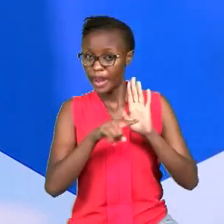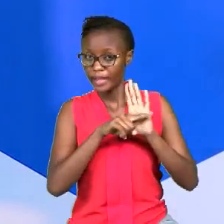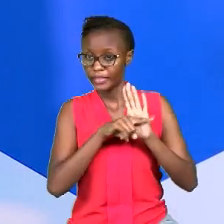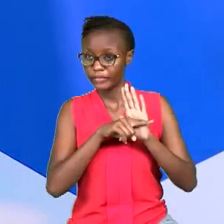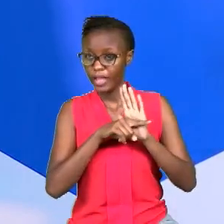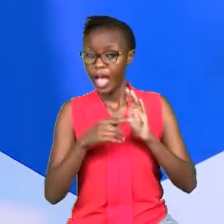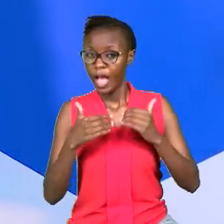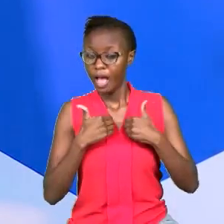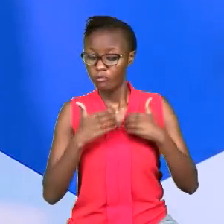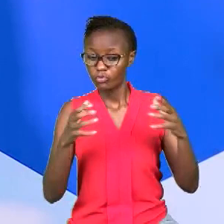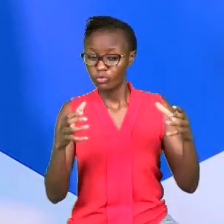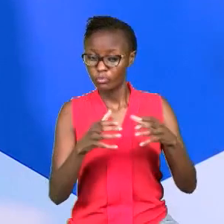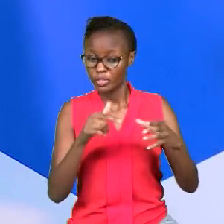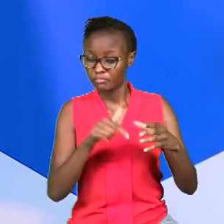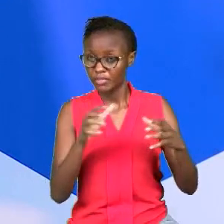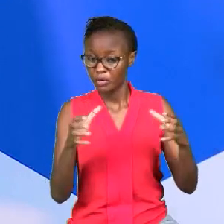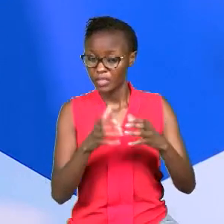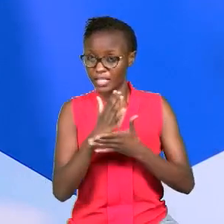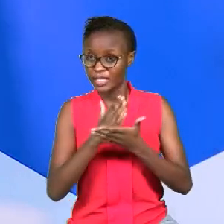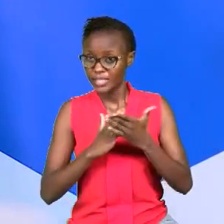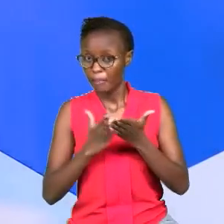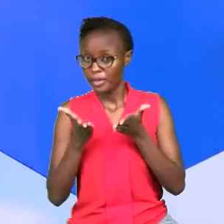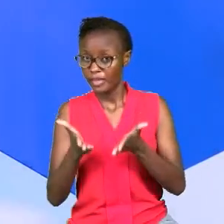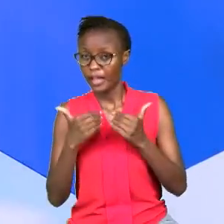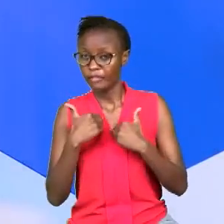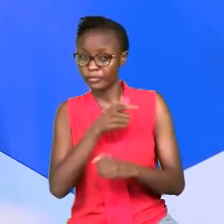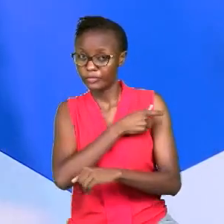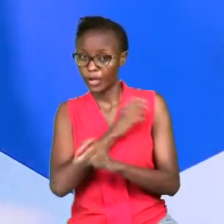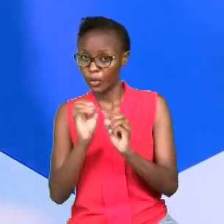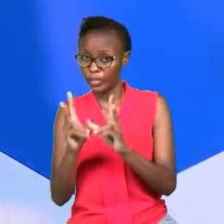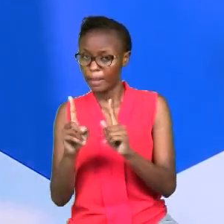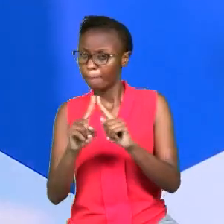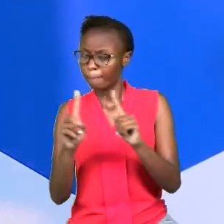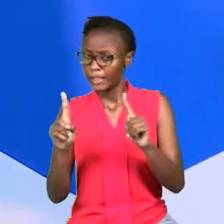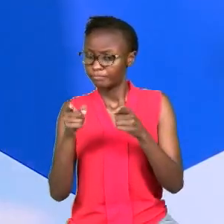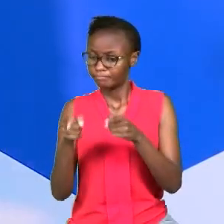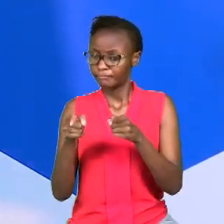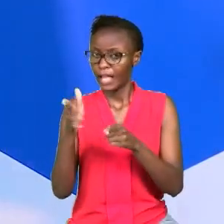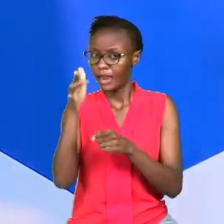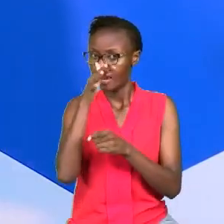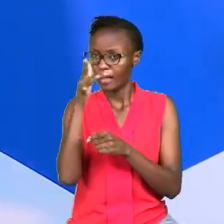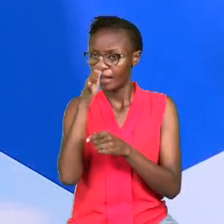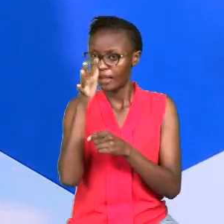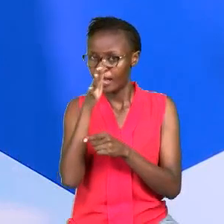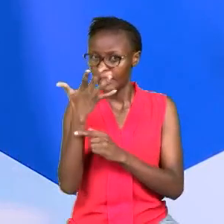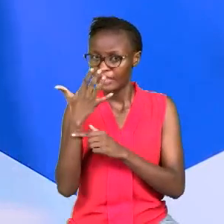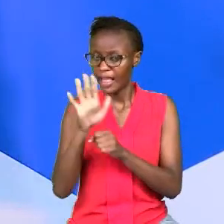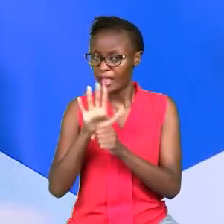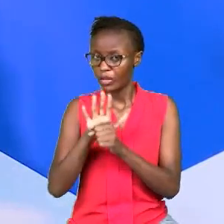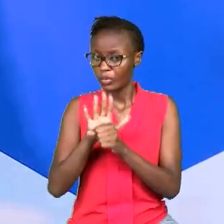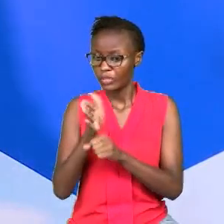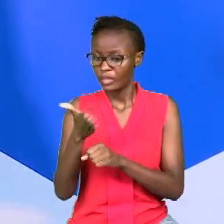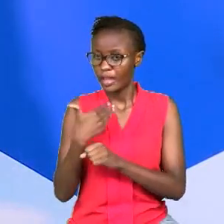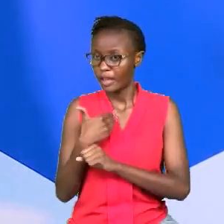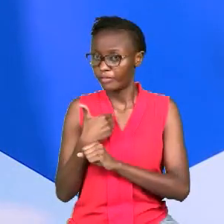those communities that there may be vaccines available, but the misconceptions that they have or the myths that are being talked about